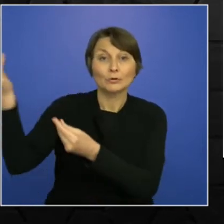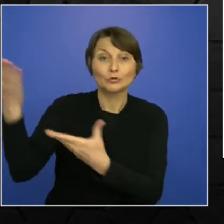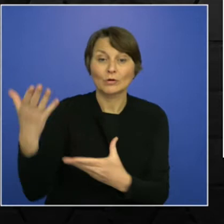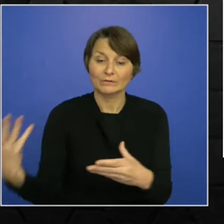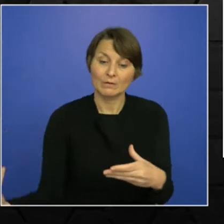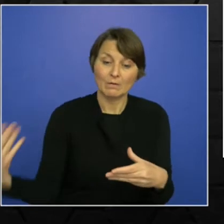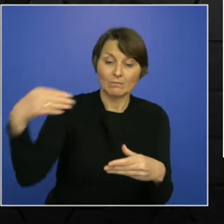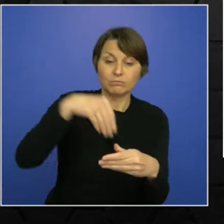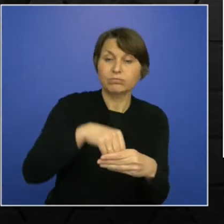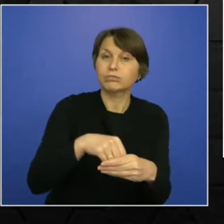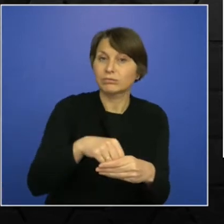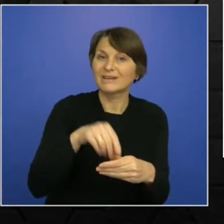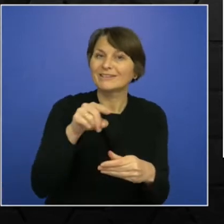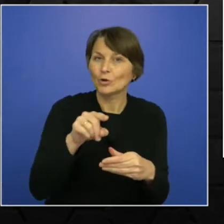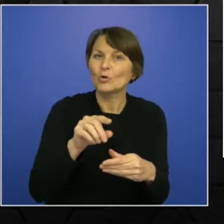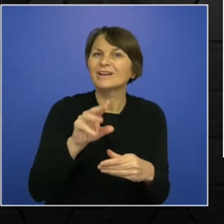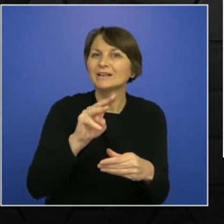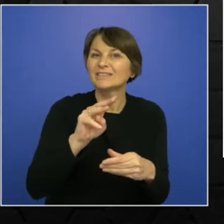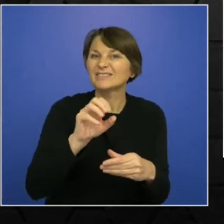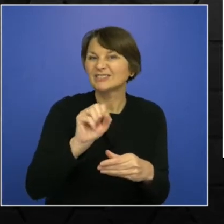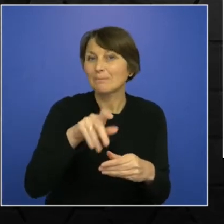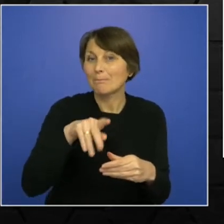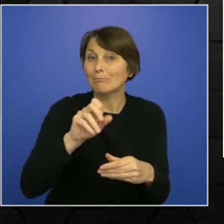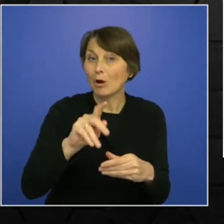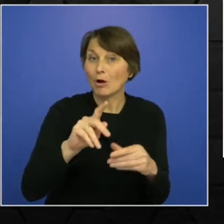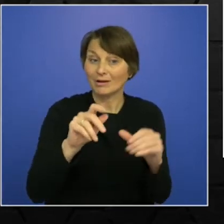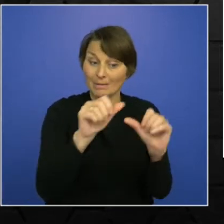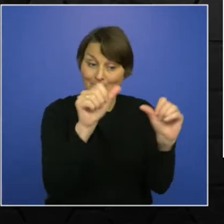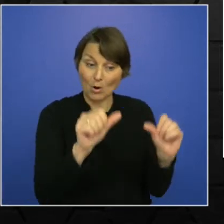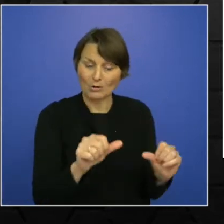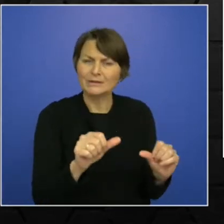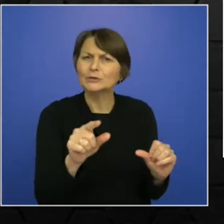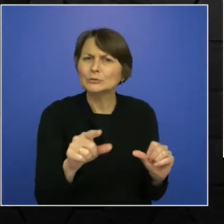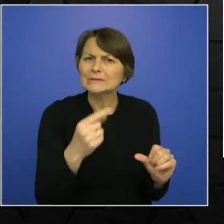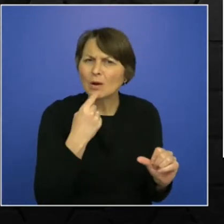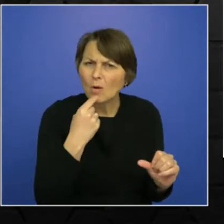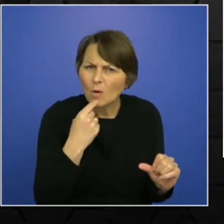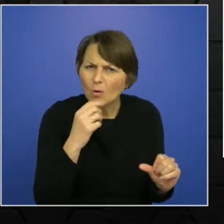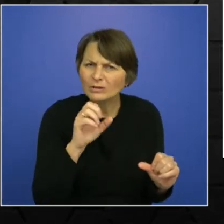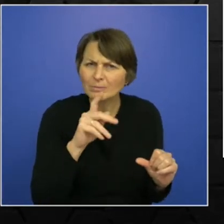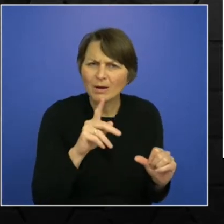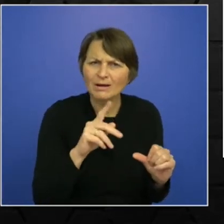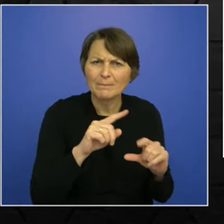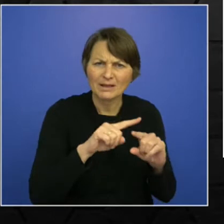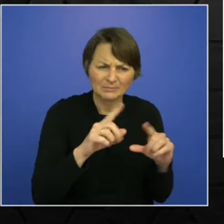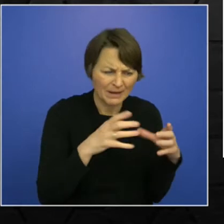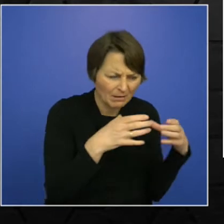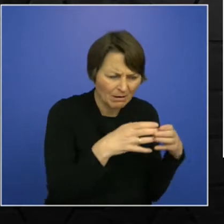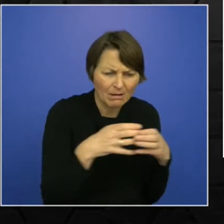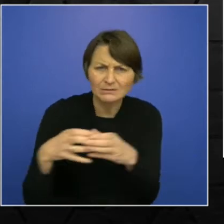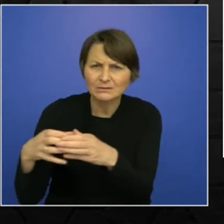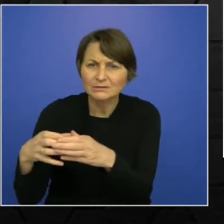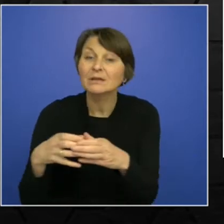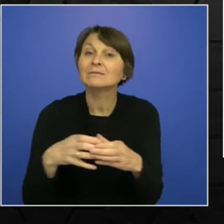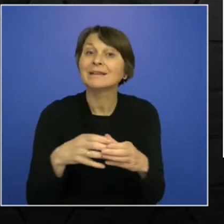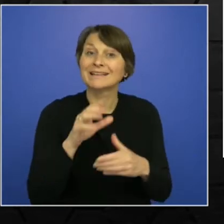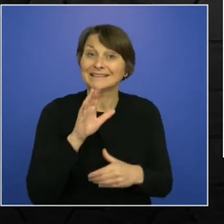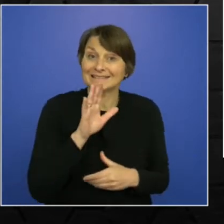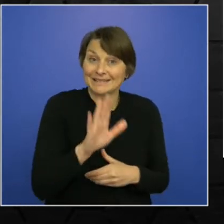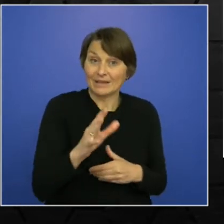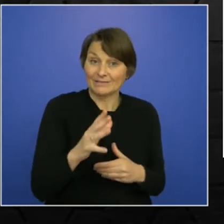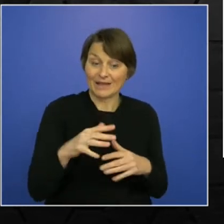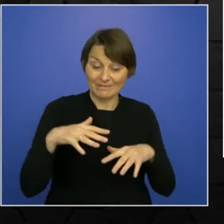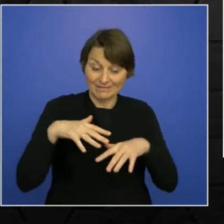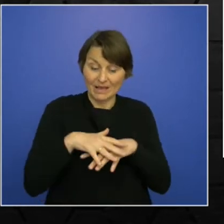then because Spark, when you talk of Spark and huge data and clusters, and you can also then network between your Spark clusters